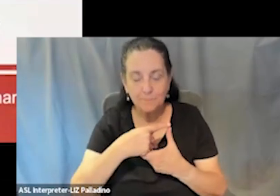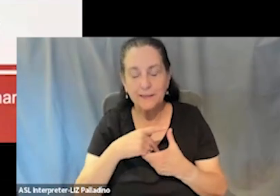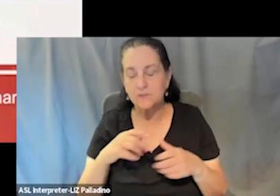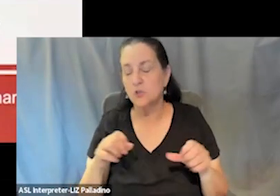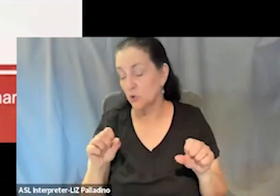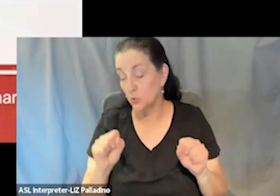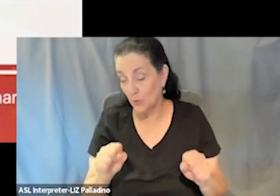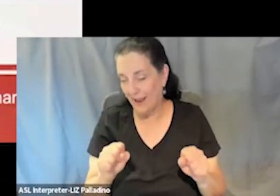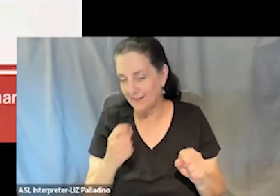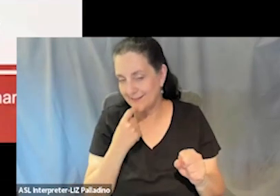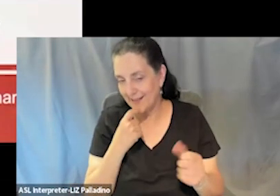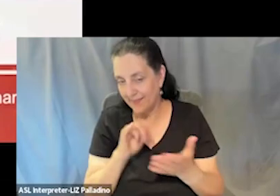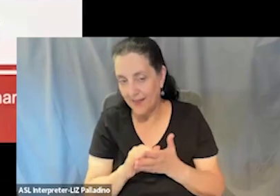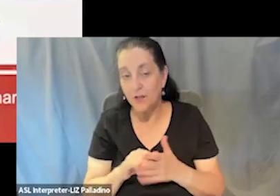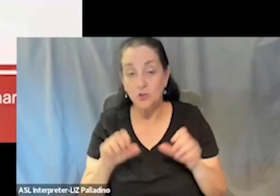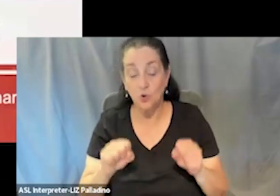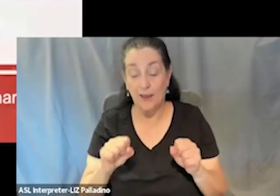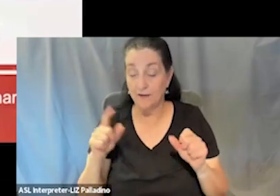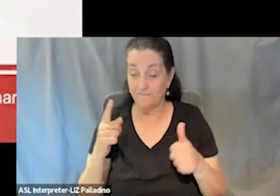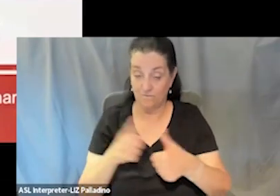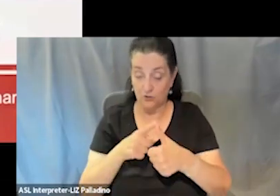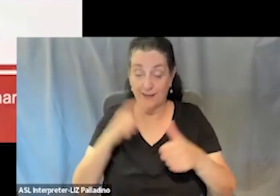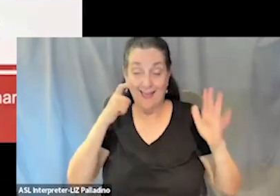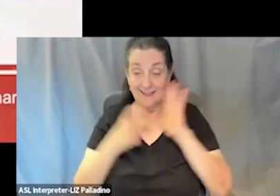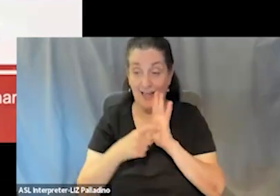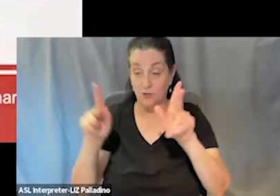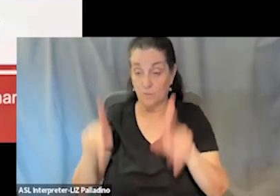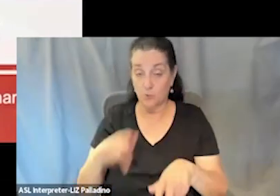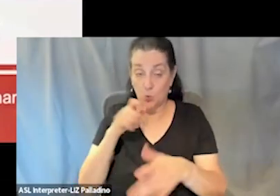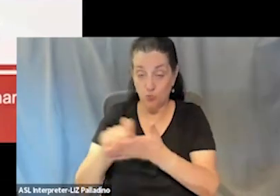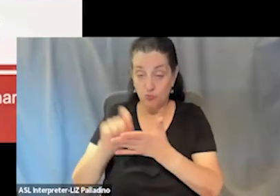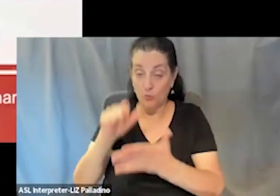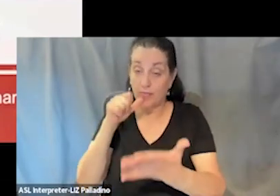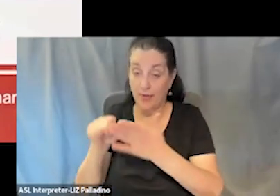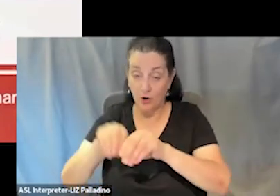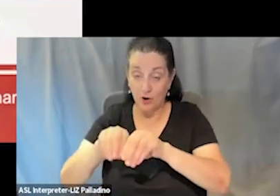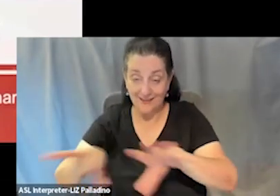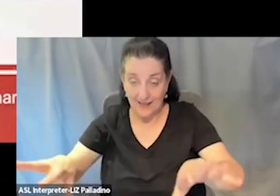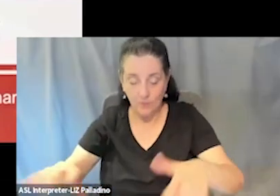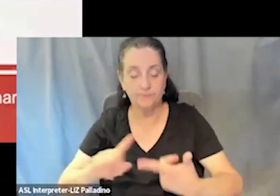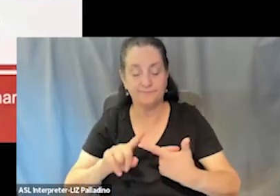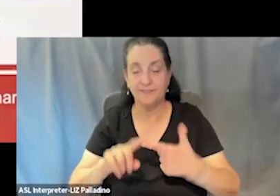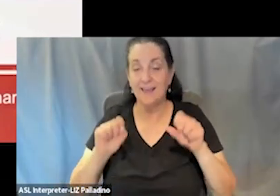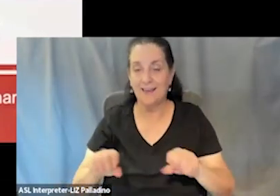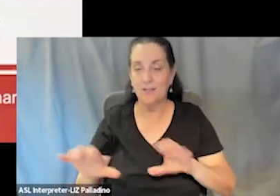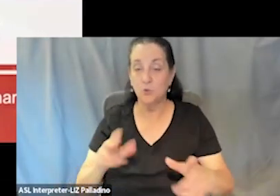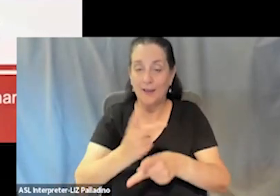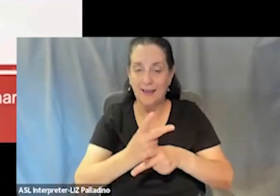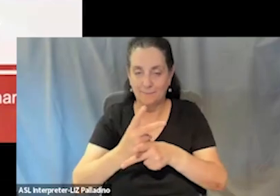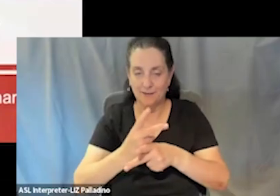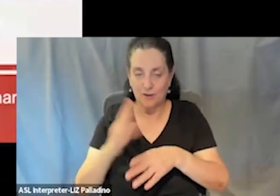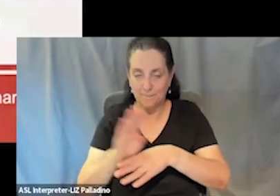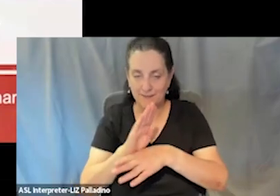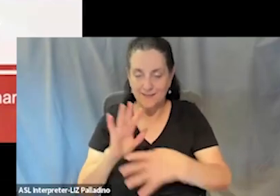can both acknowledge the person who is sent the lead letter. It can do any administrative business related